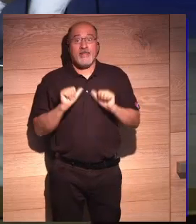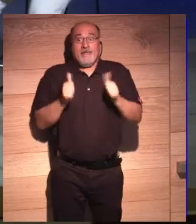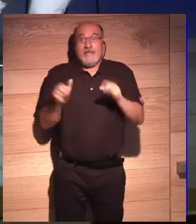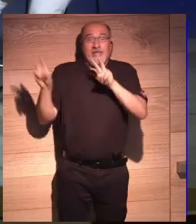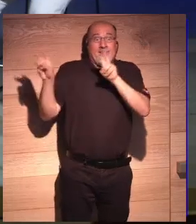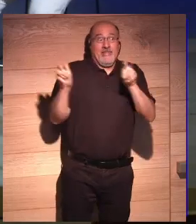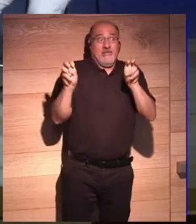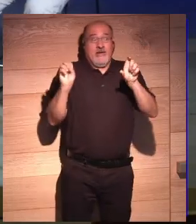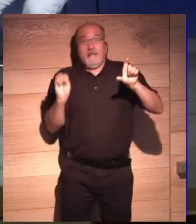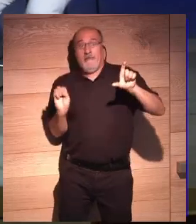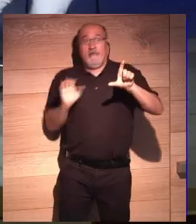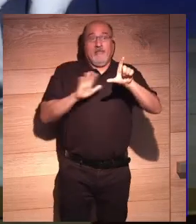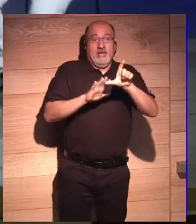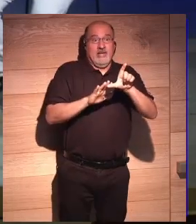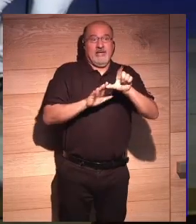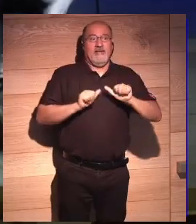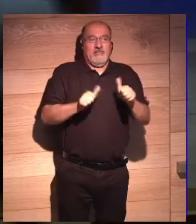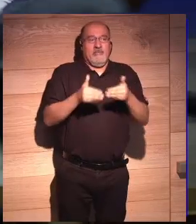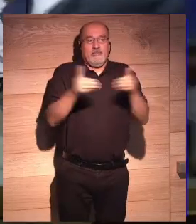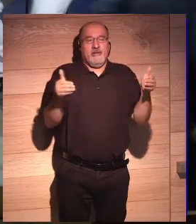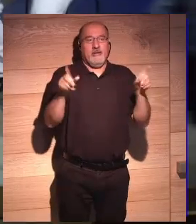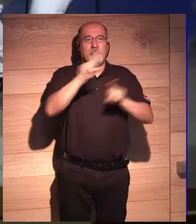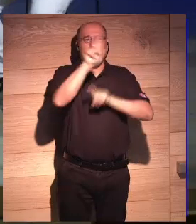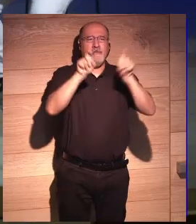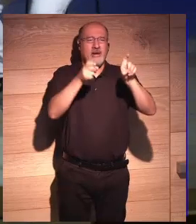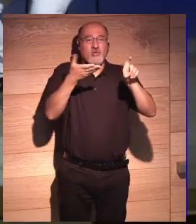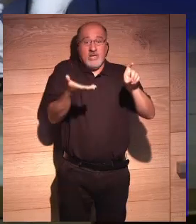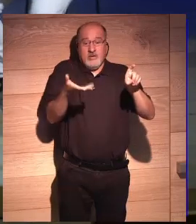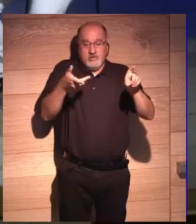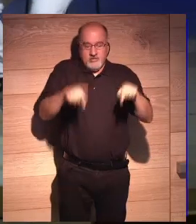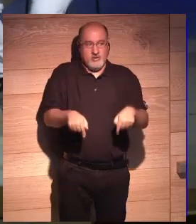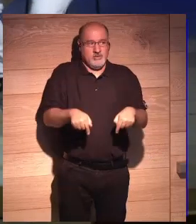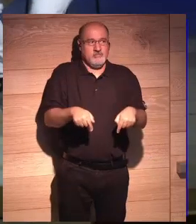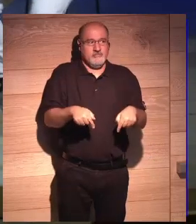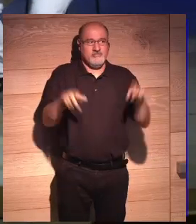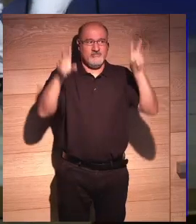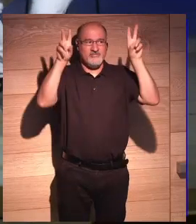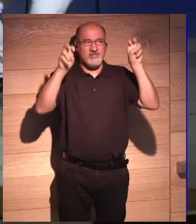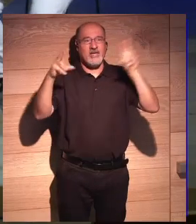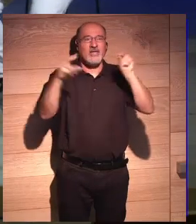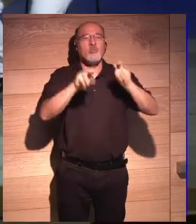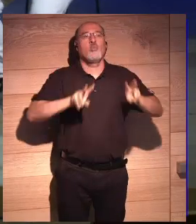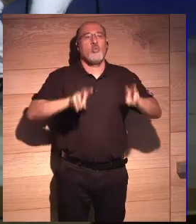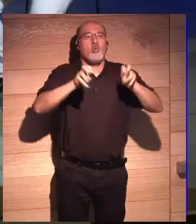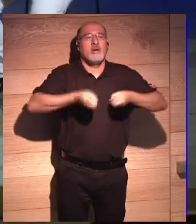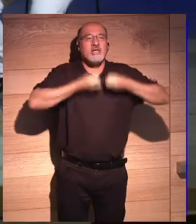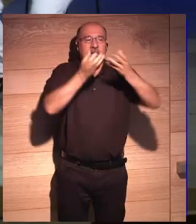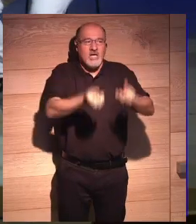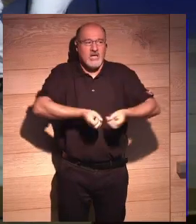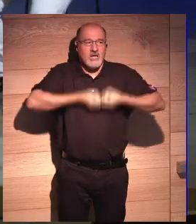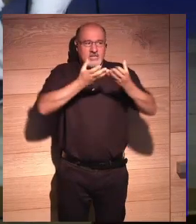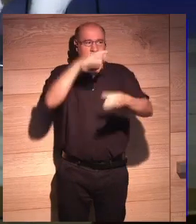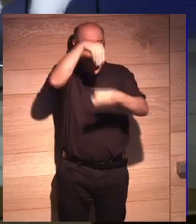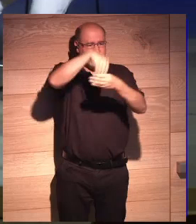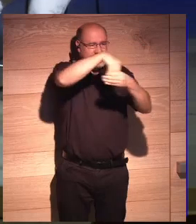Telefónica. Thanks, Javier. You've introduced the great question, that we are here to ask. This is about new